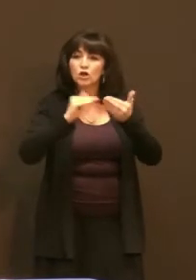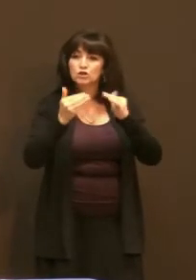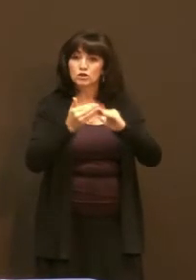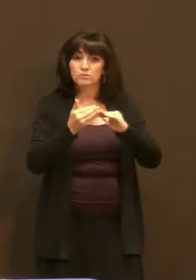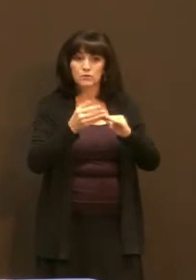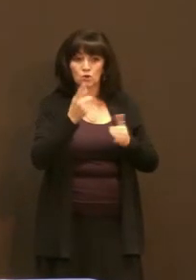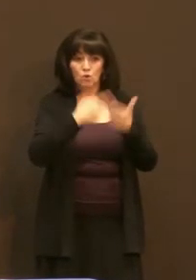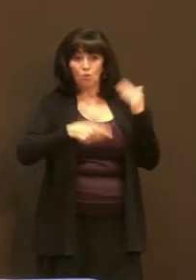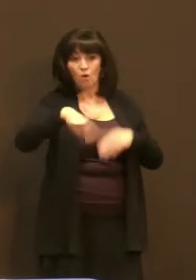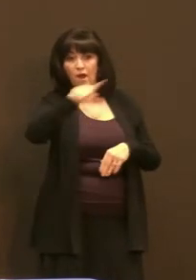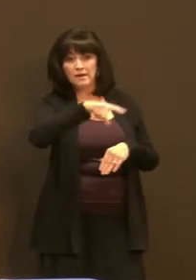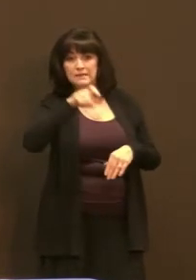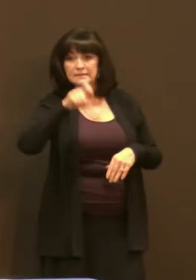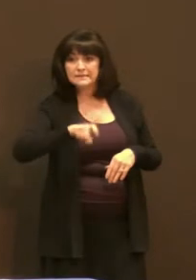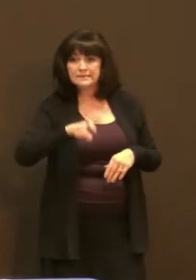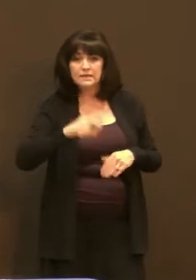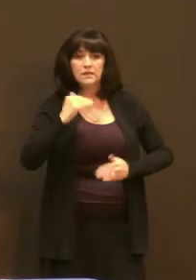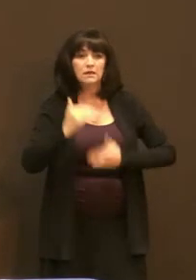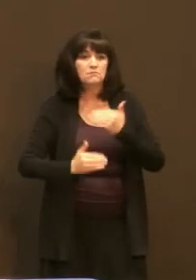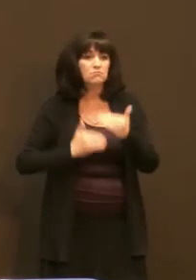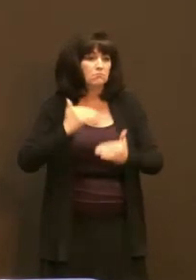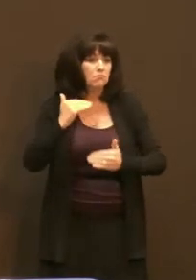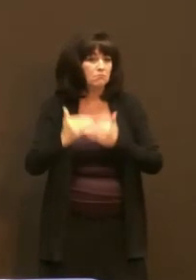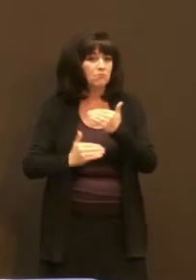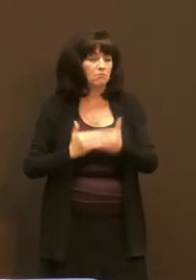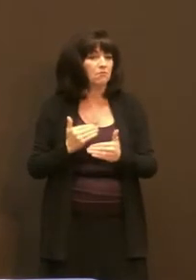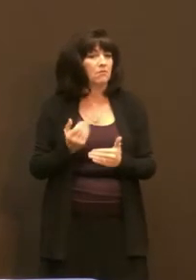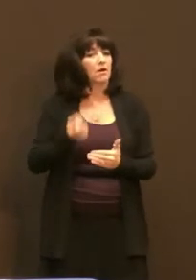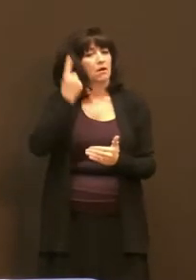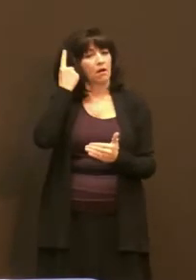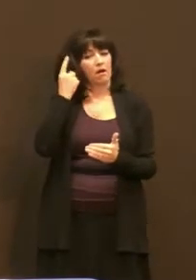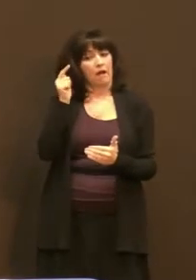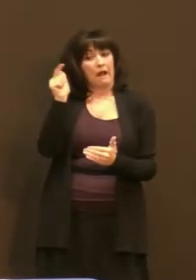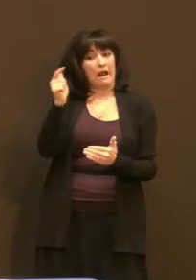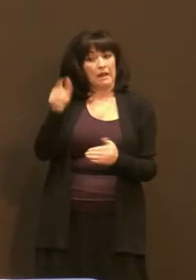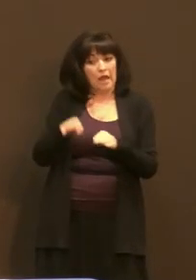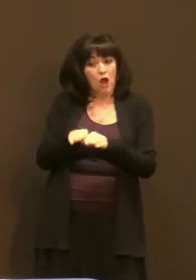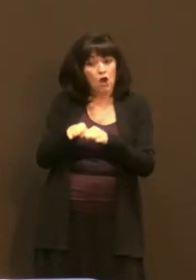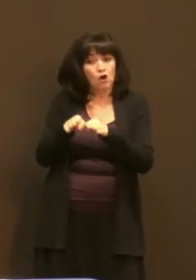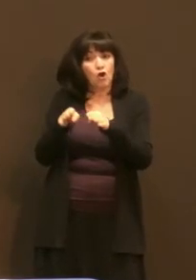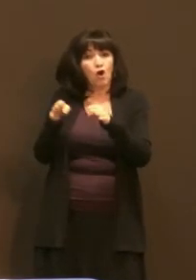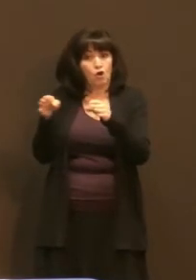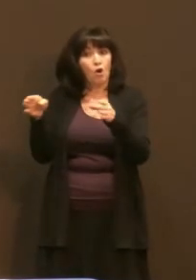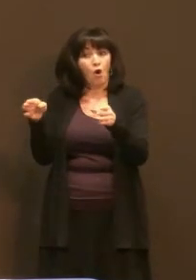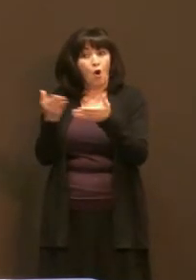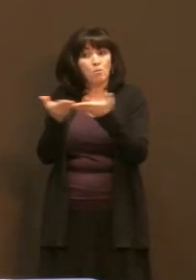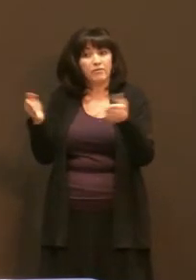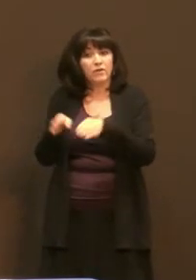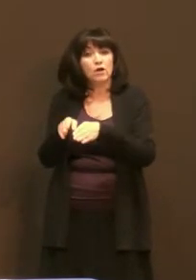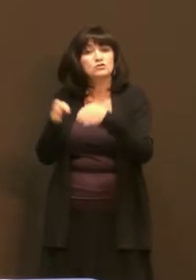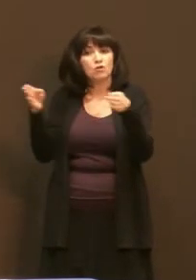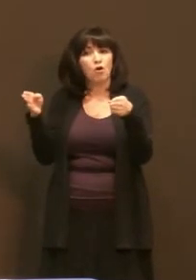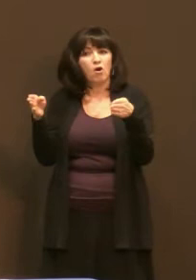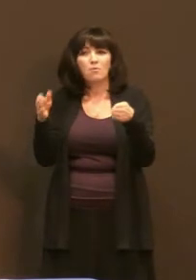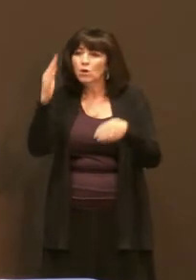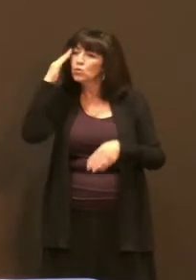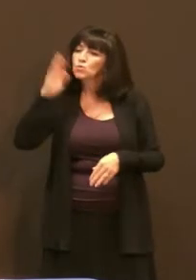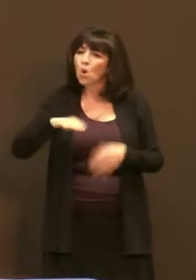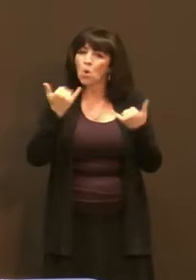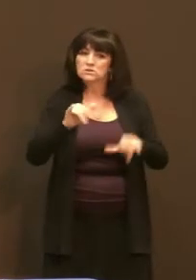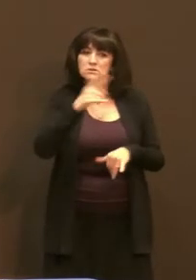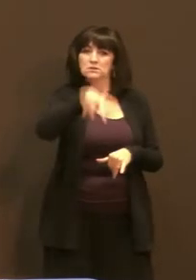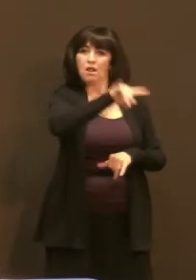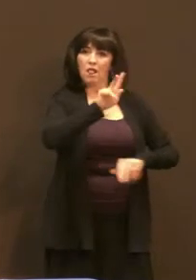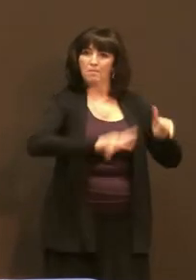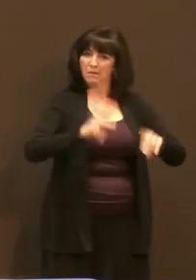gradually relax some of the restrictions, as the governor said, there's still going to be that social need that's there. So we're going to work with Dr. Rattay's team and